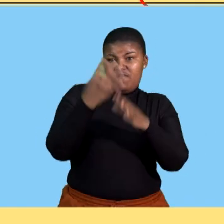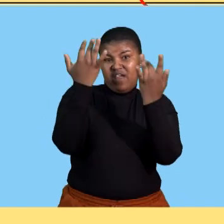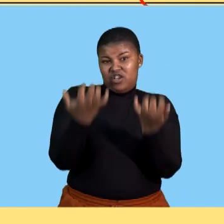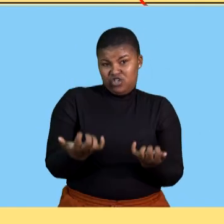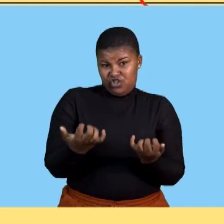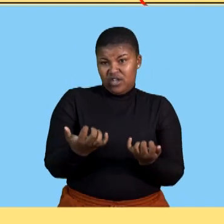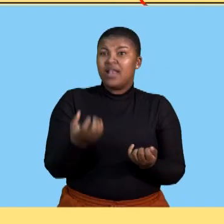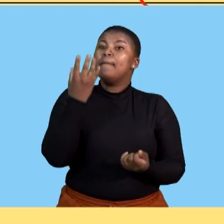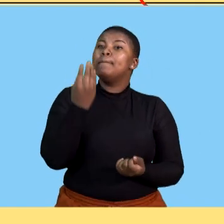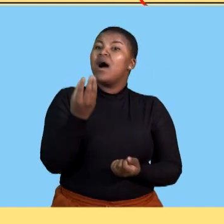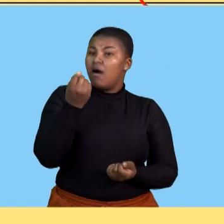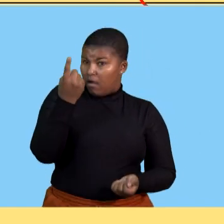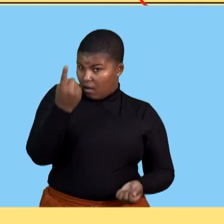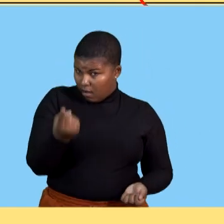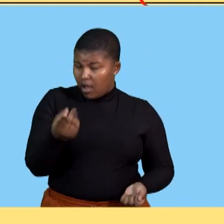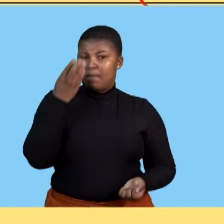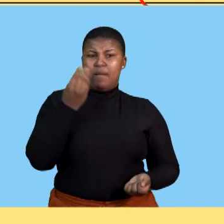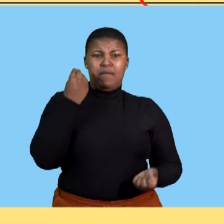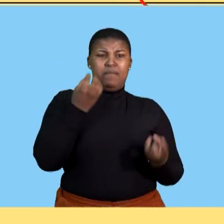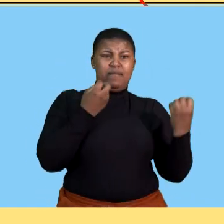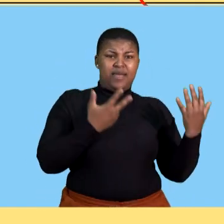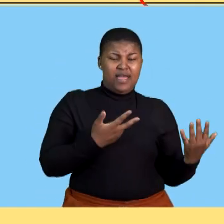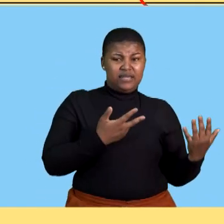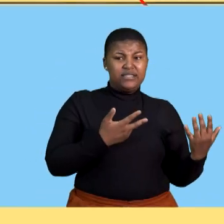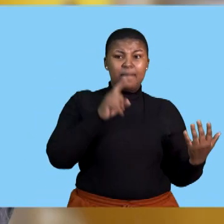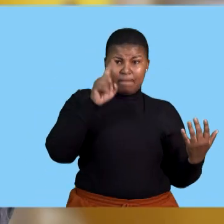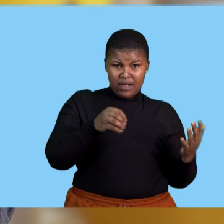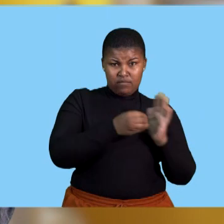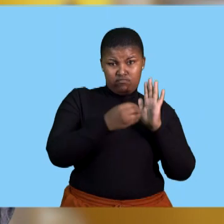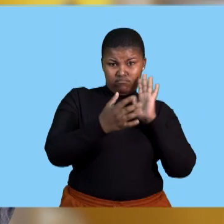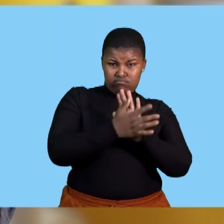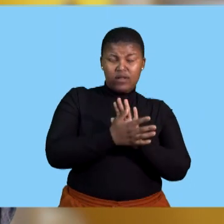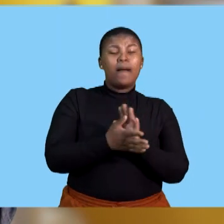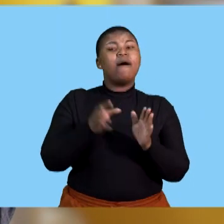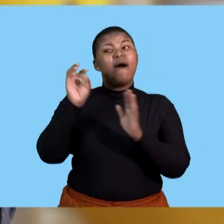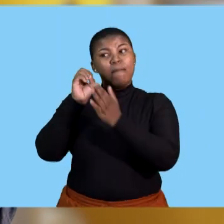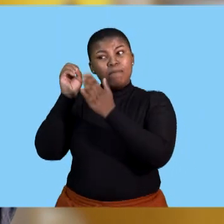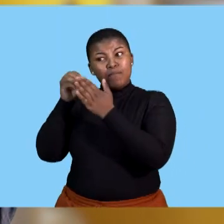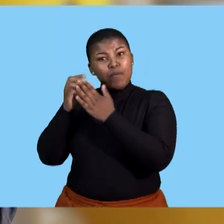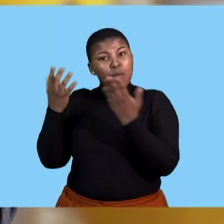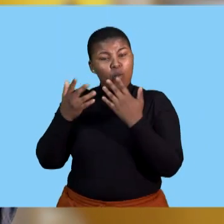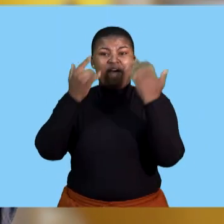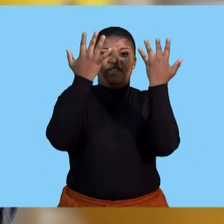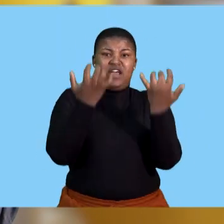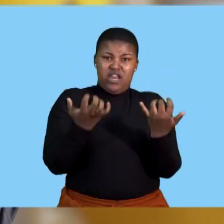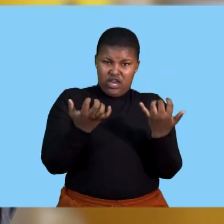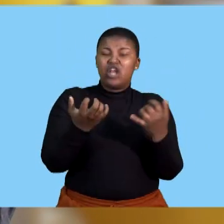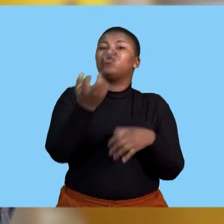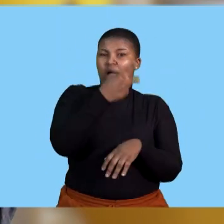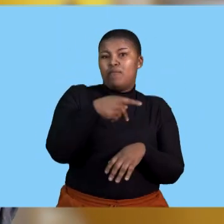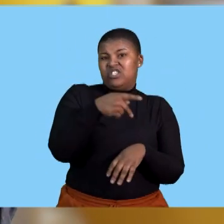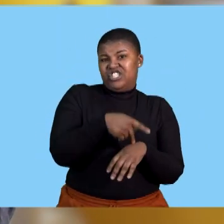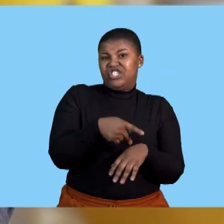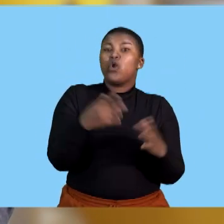Therefore, the amounts that we get from note number 8 must therefore be taken to my statement of financial position under my